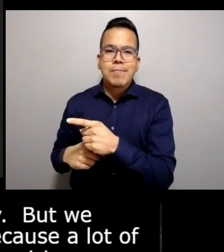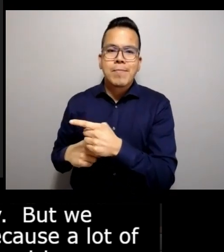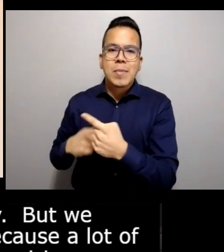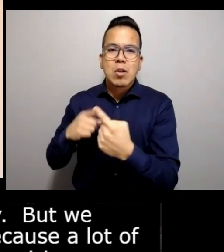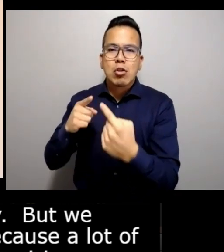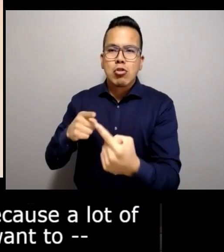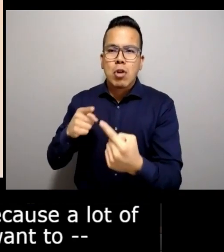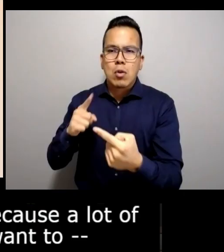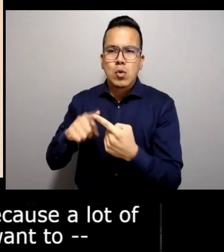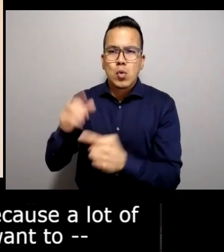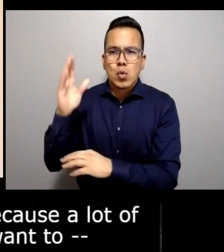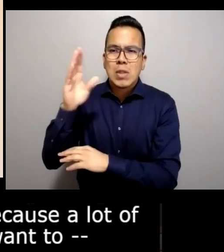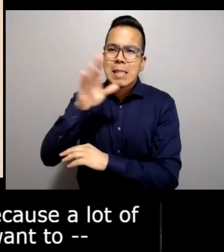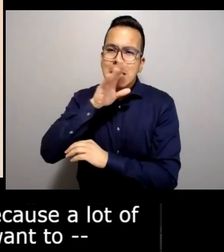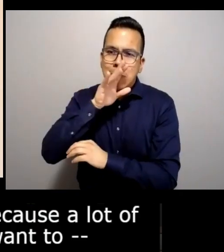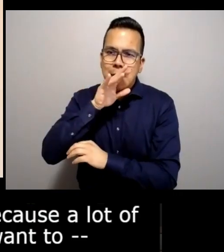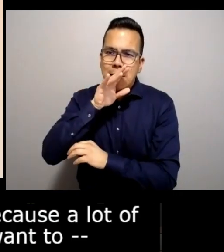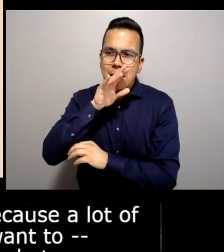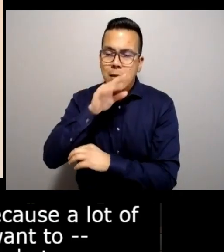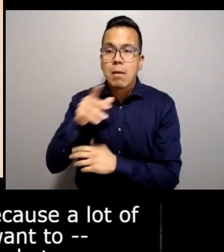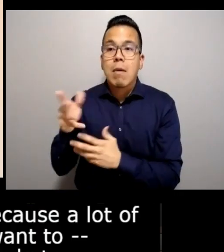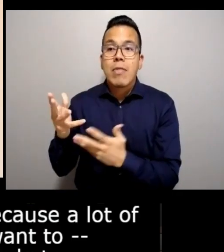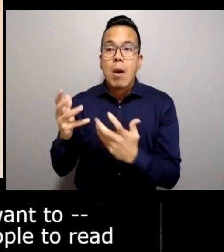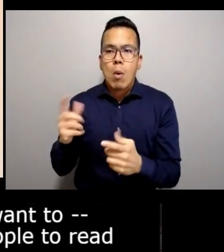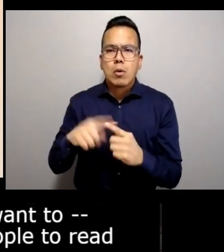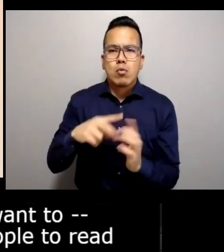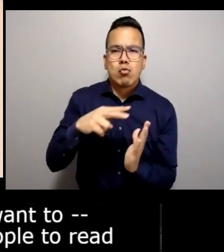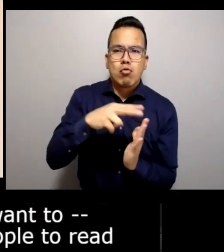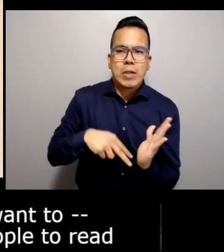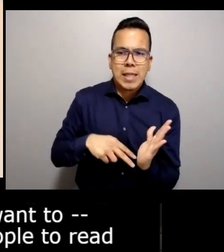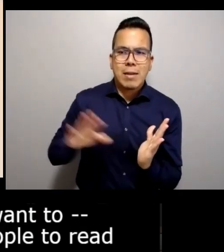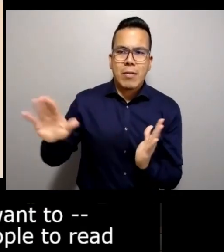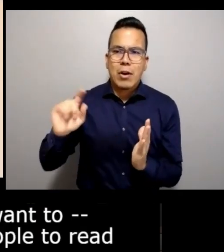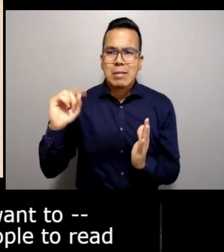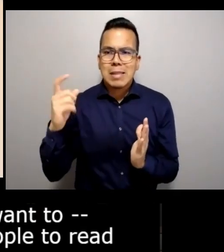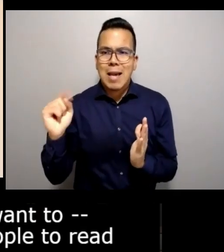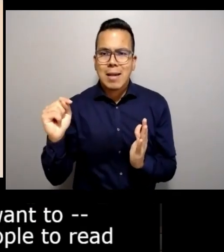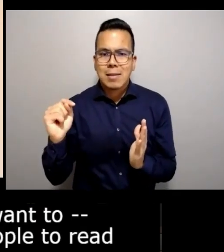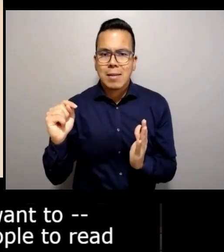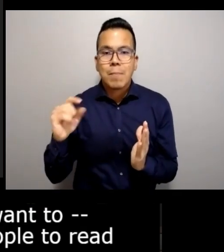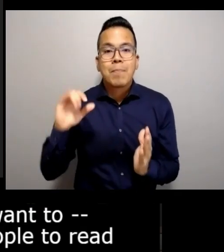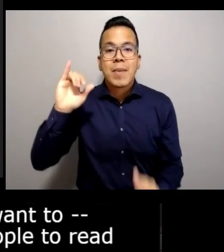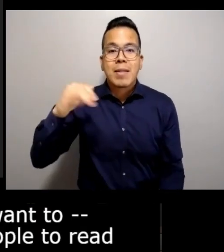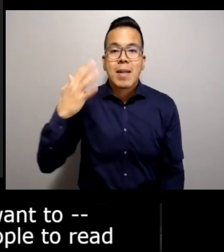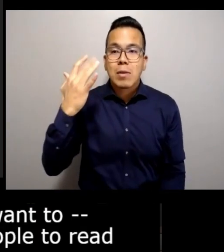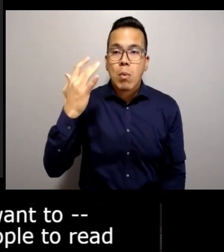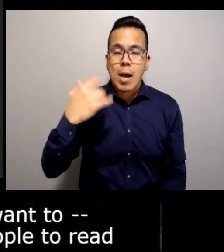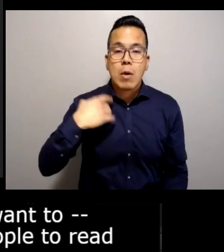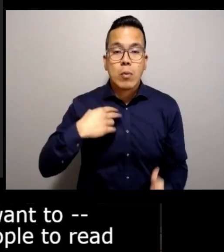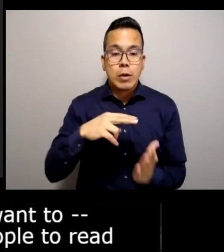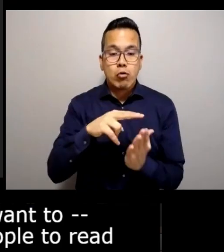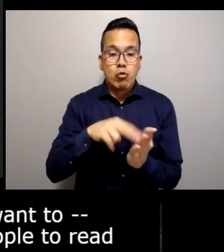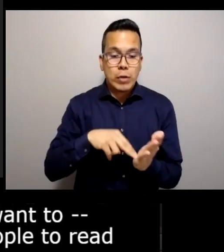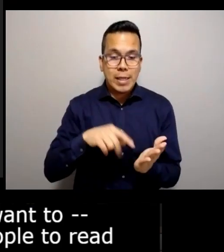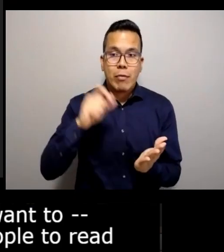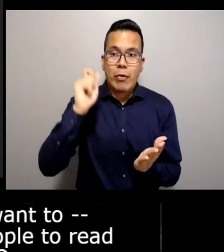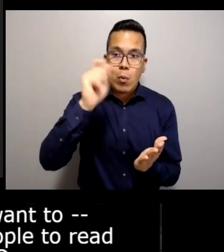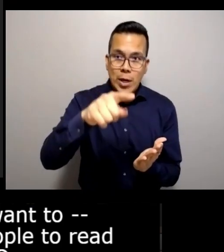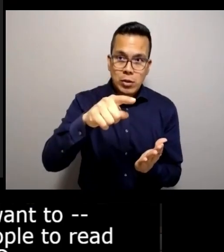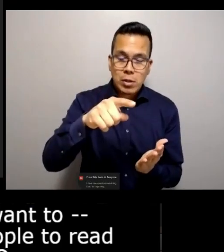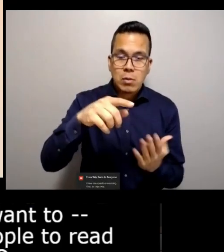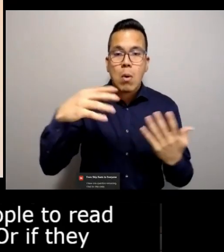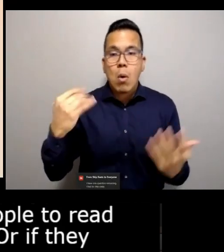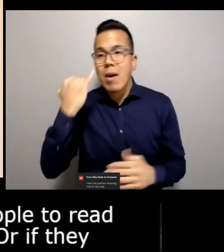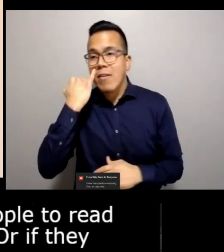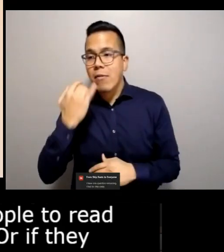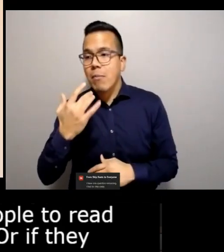speaking it. They want people to read out the text. So that's why we read out questions, or if they prefer to type in their